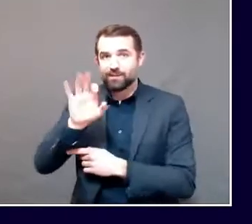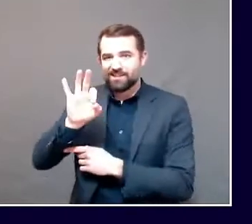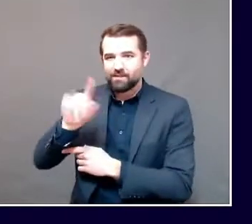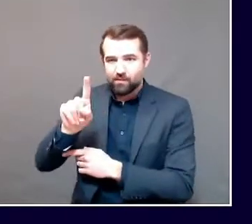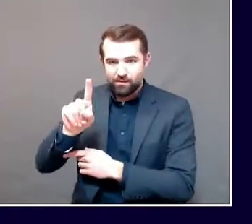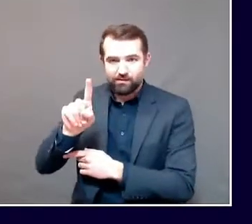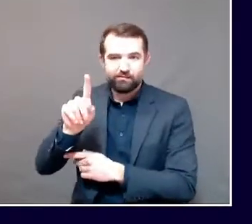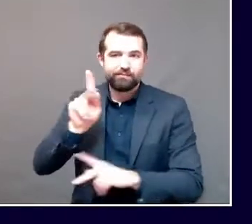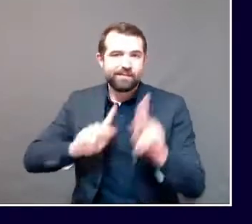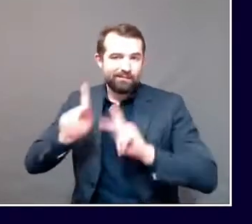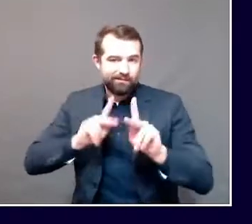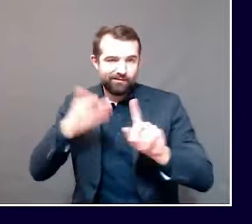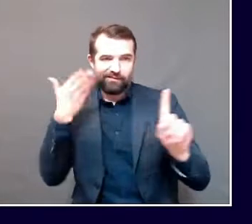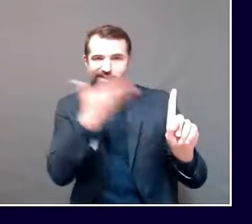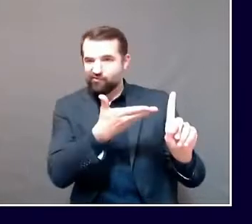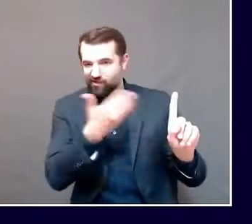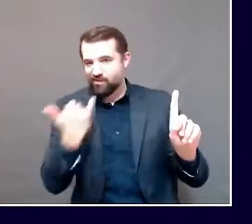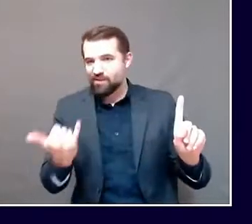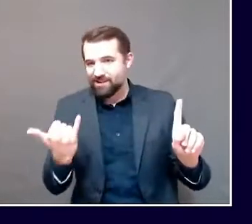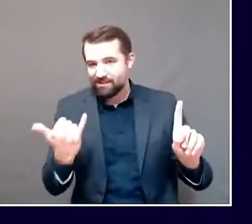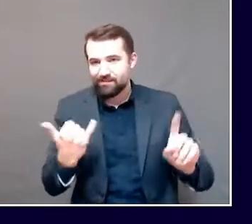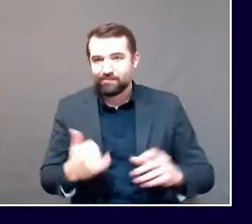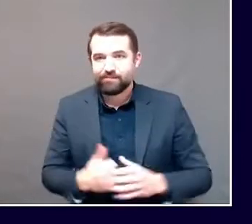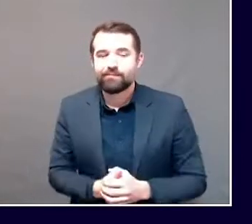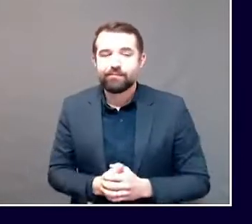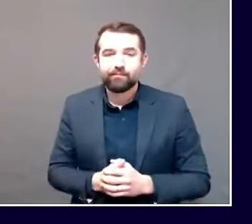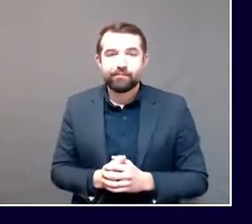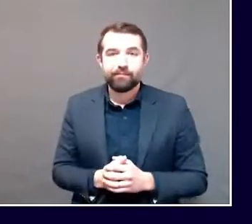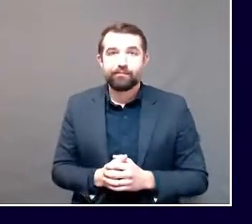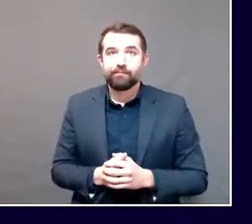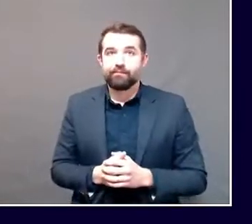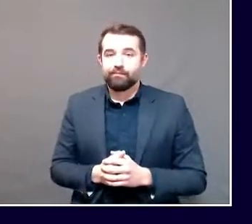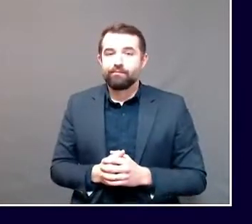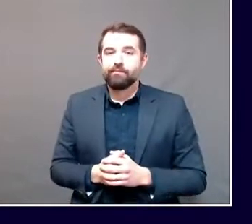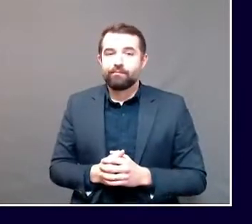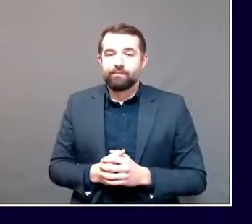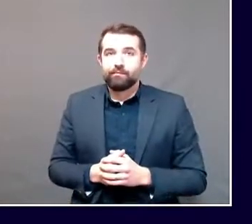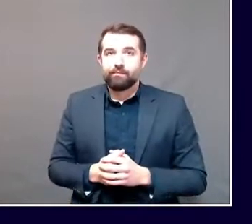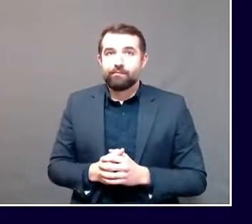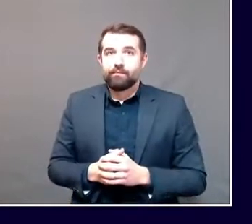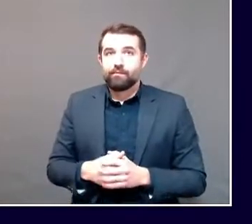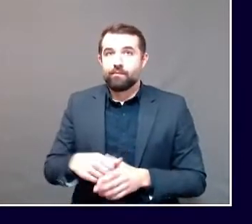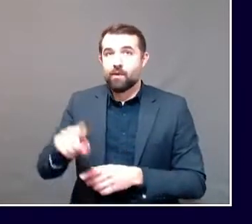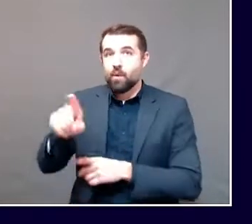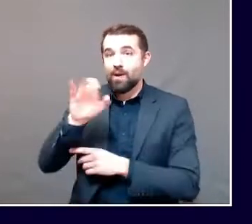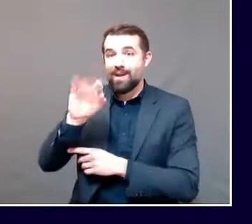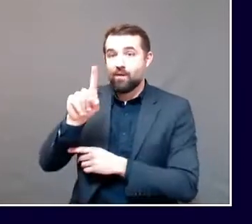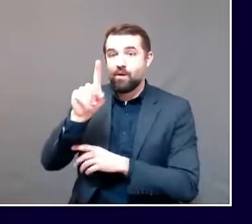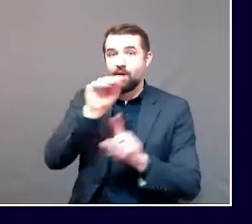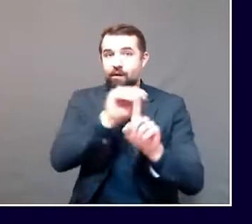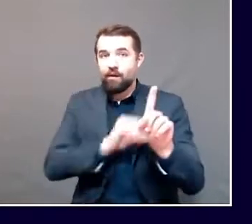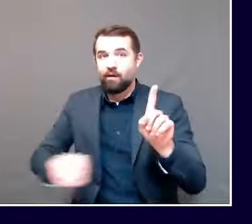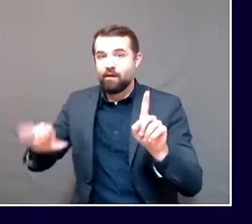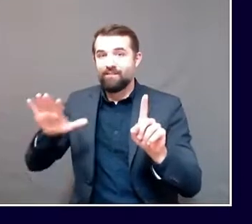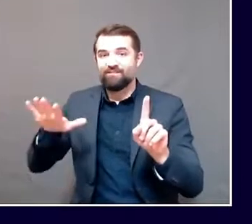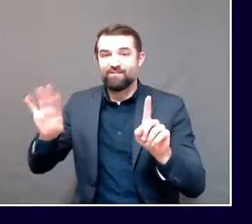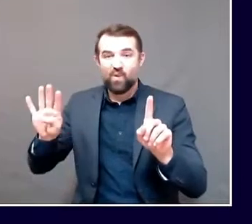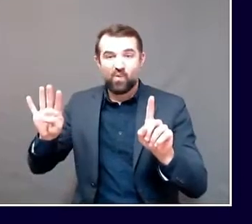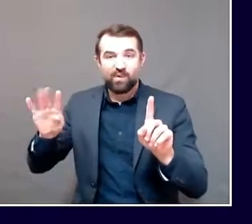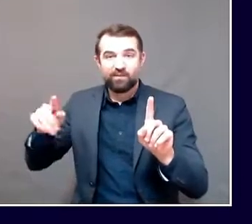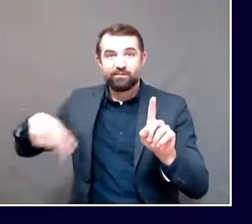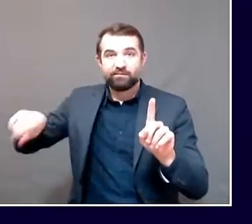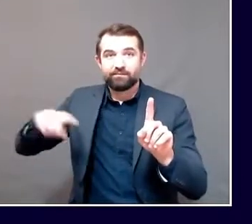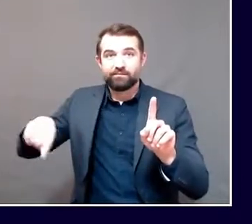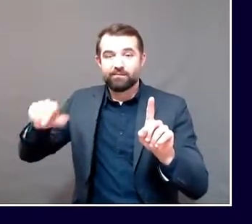are in the hospital with COVID-19. Of those 191, 54 are in the ICU